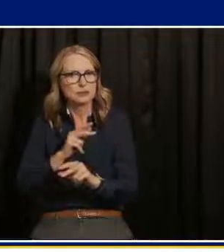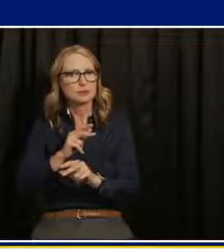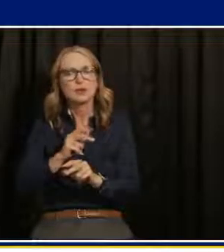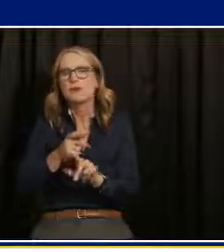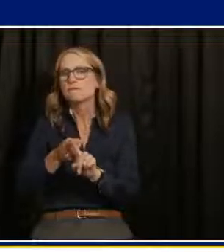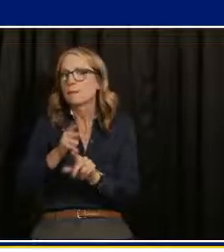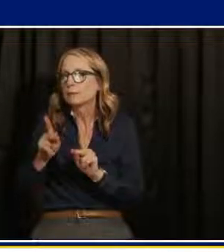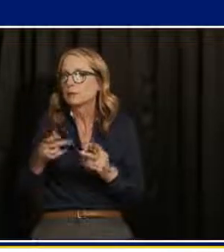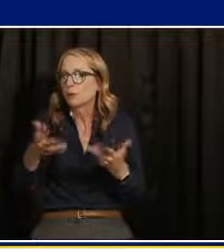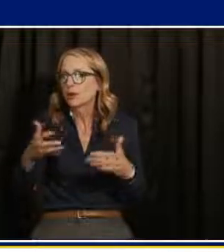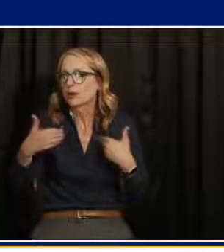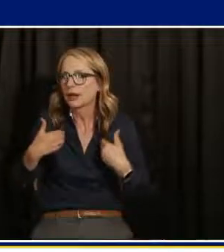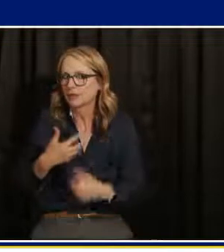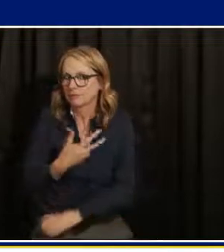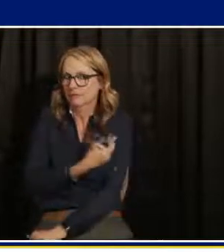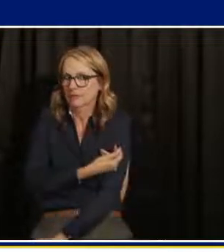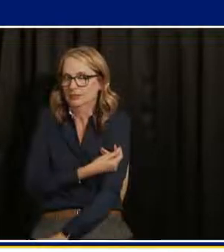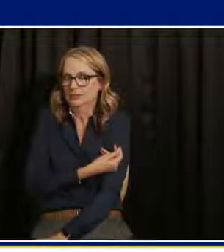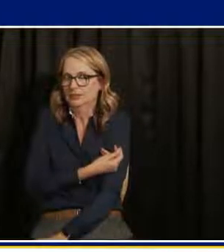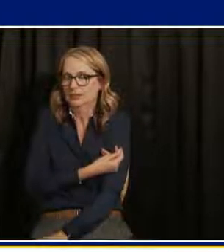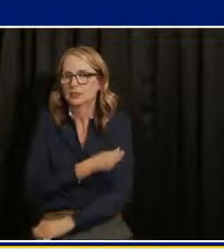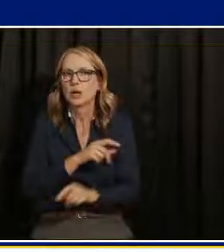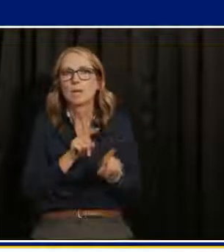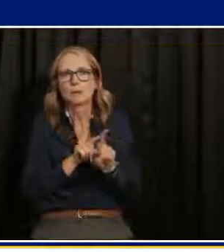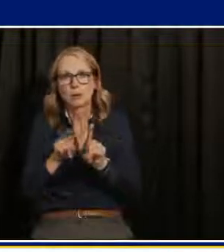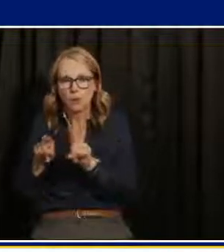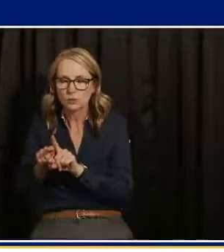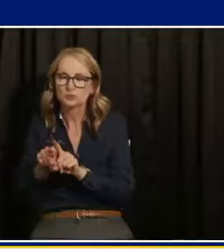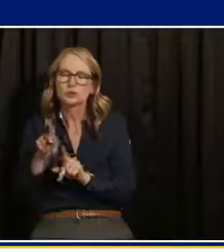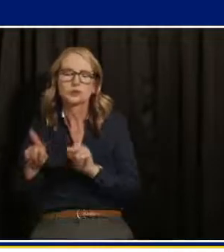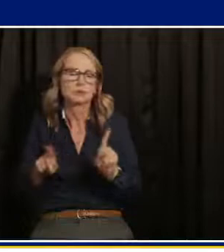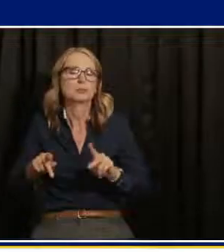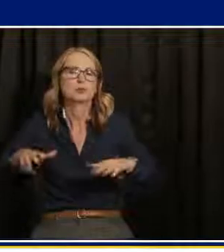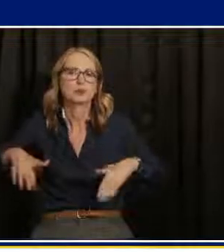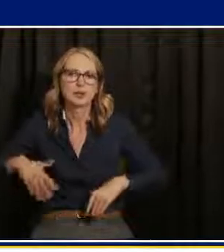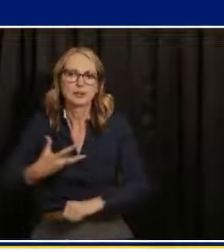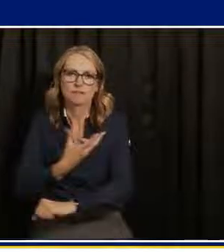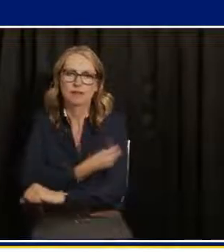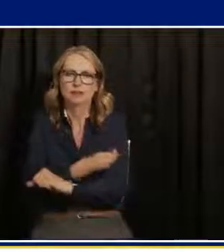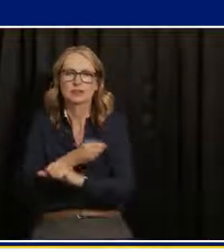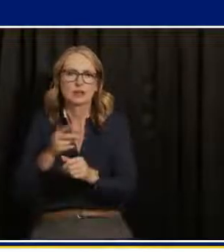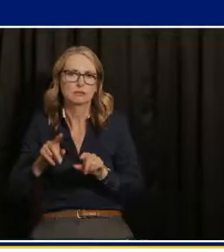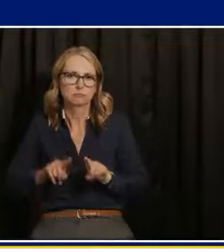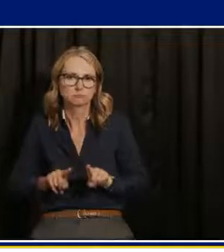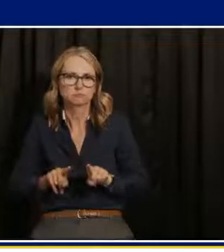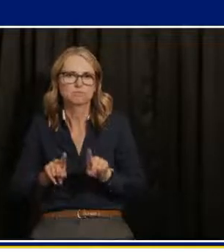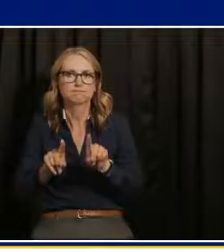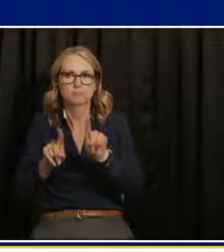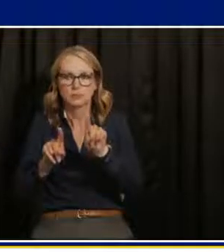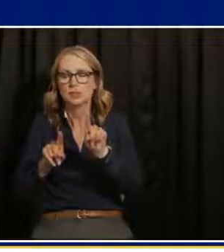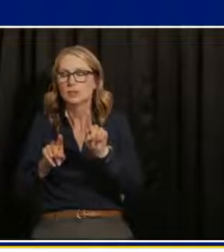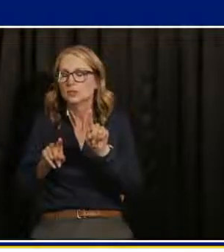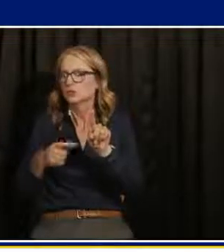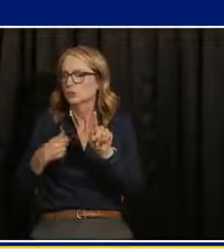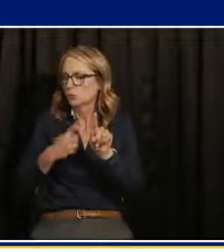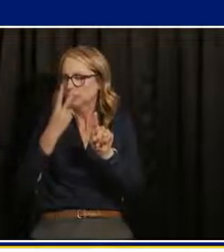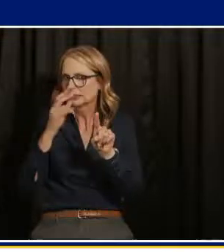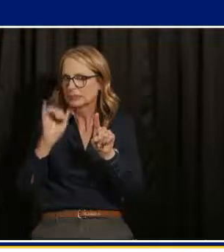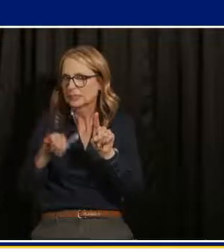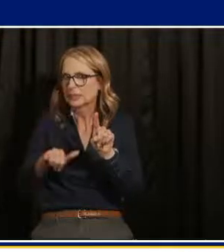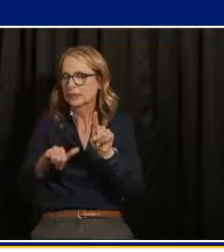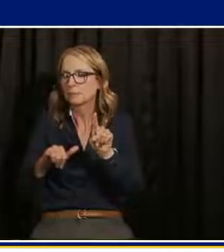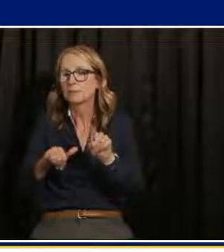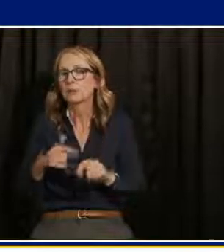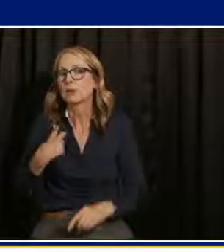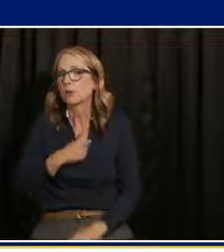we continue to see a gradual increase in the unvaccinated population. So seeing a difference in trends there. But overall, we know that the